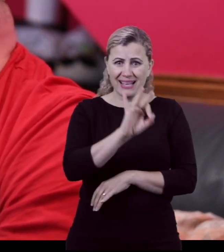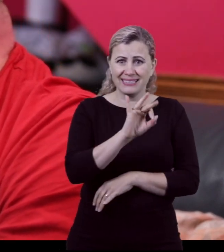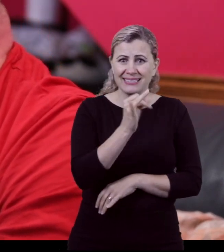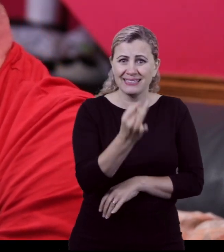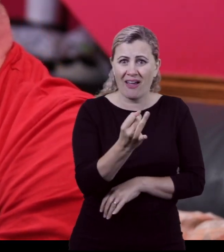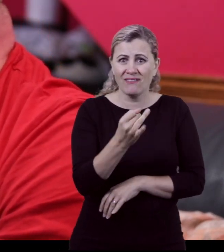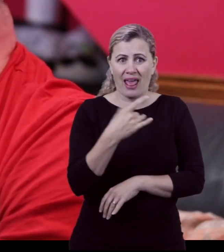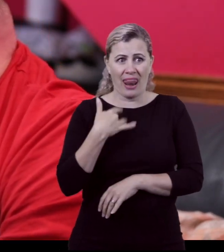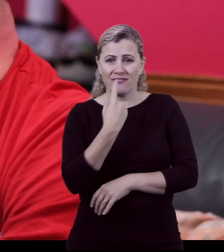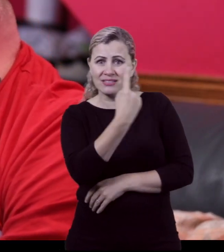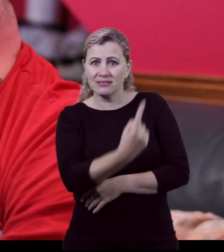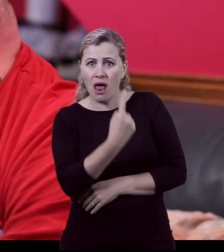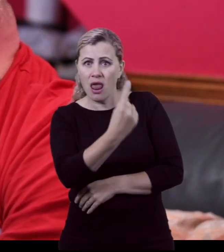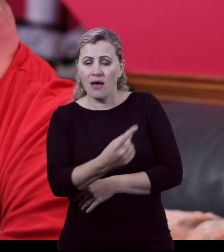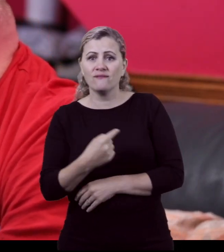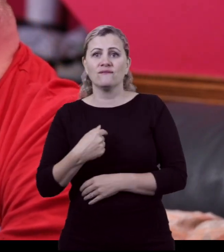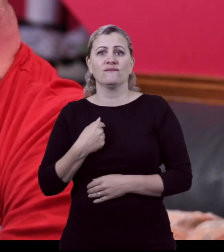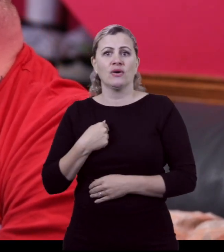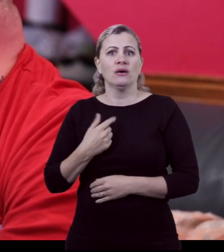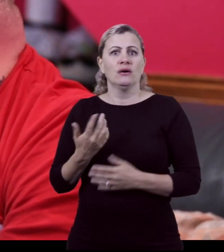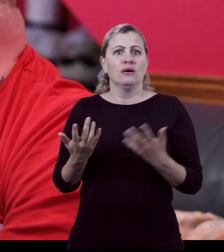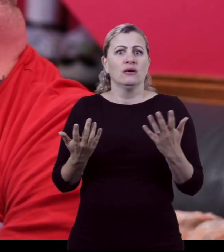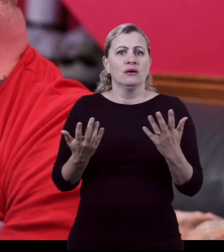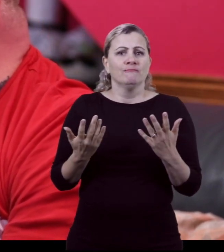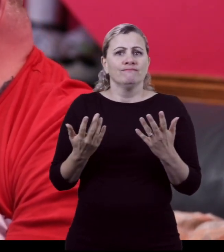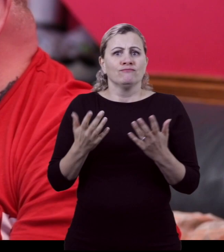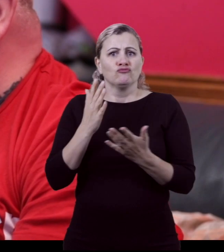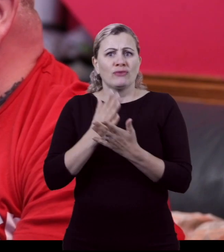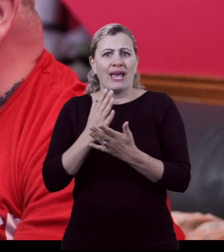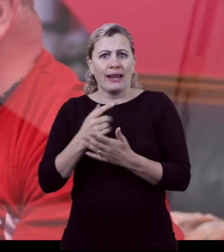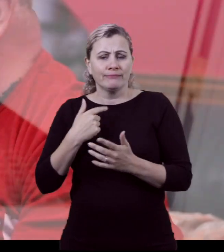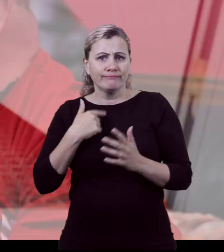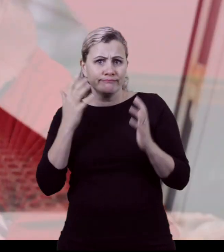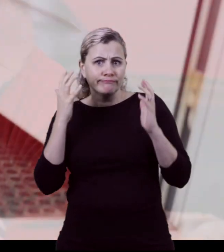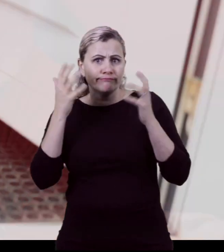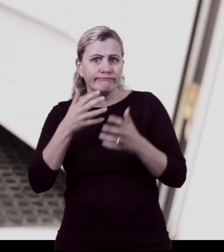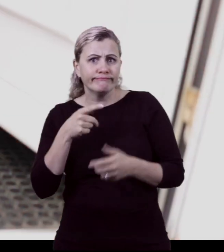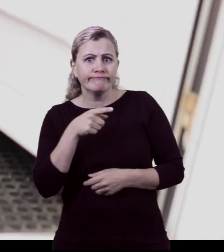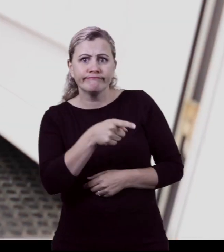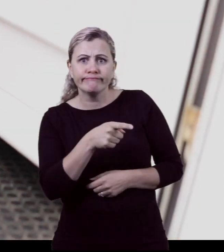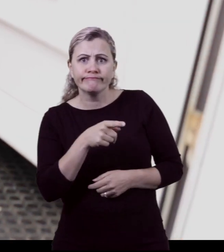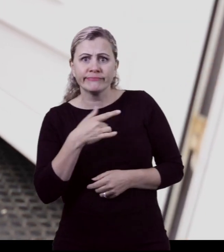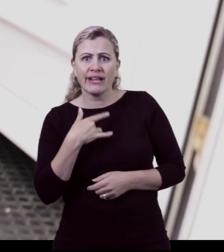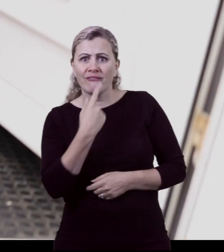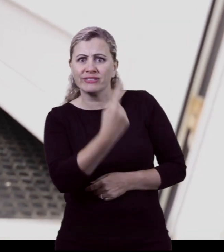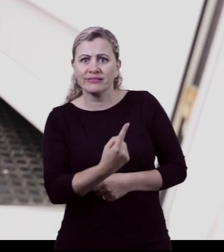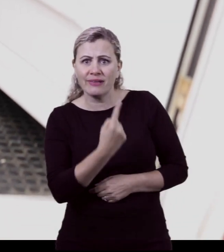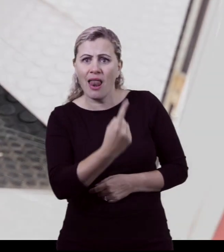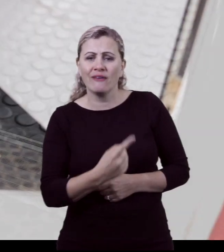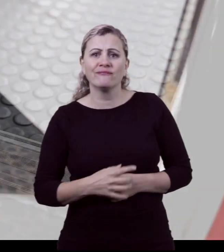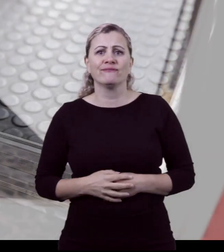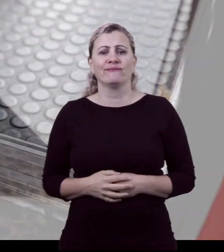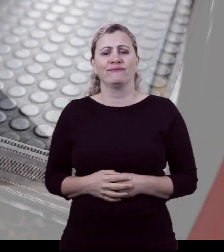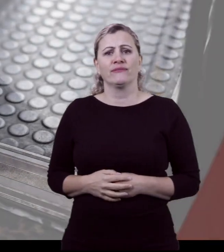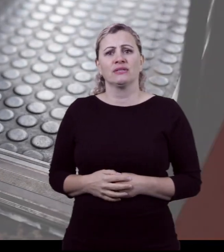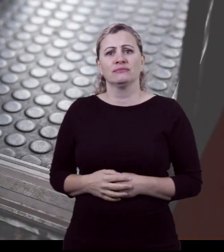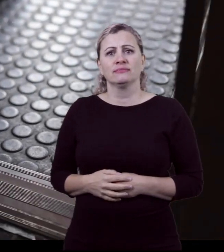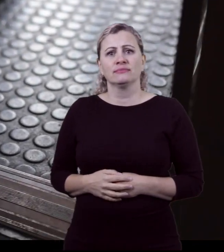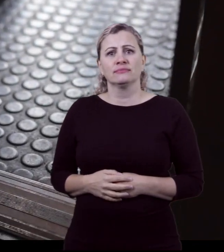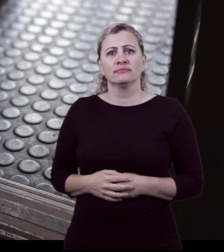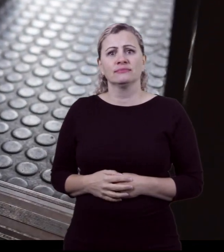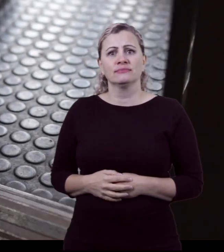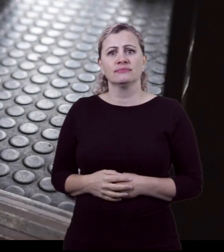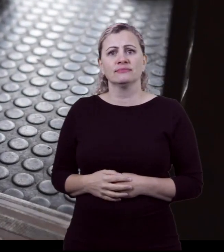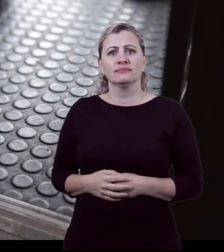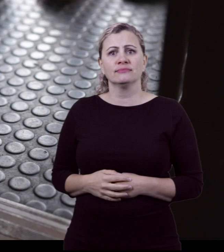And I heard about Care and Repair, so I rang them in to see if I could get any help. We had help to